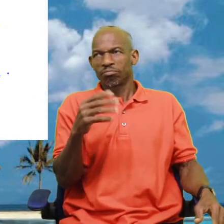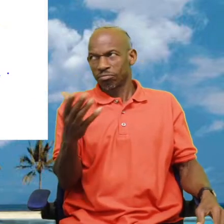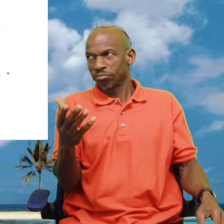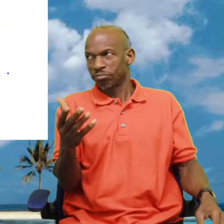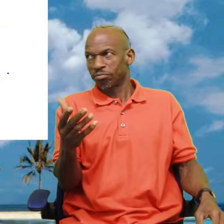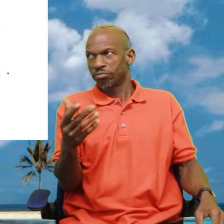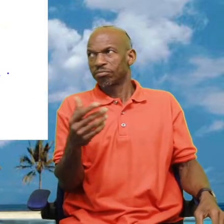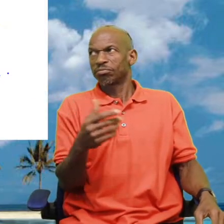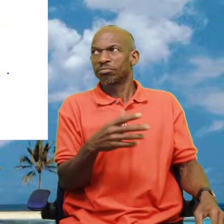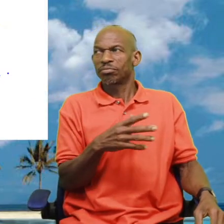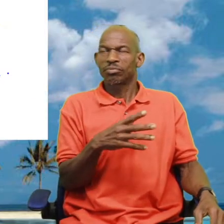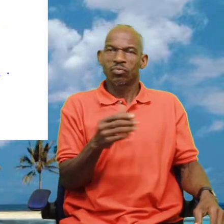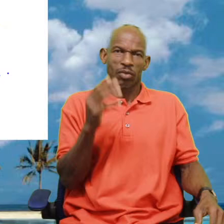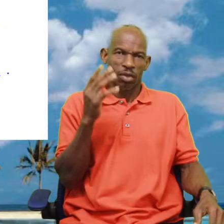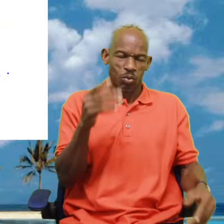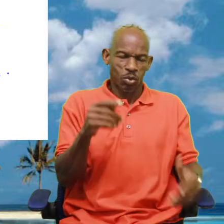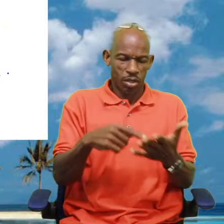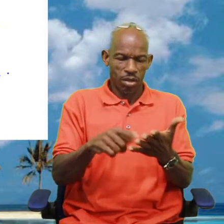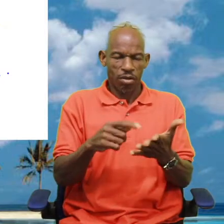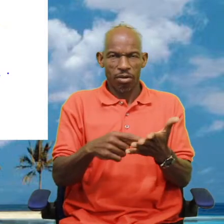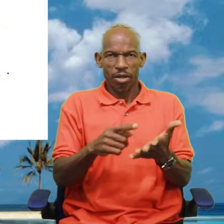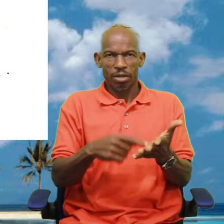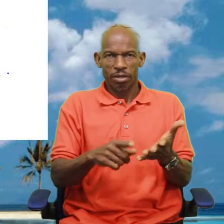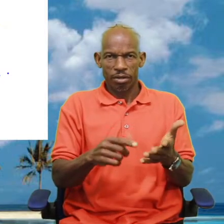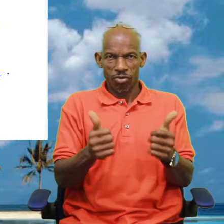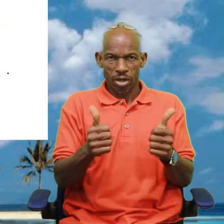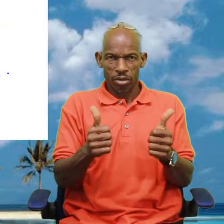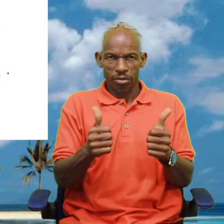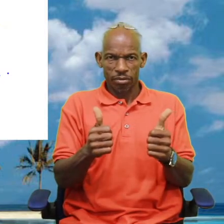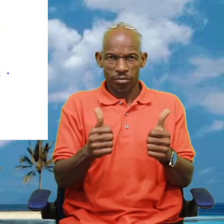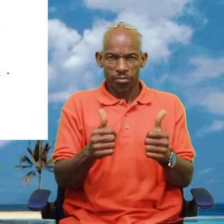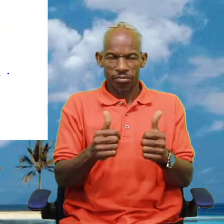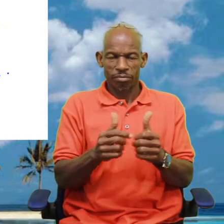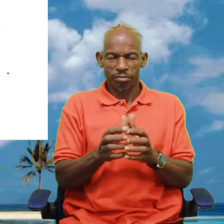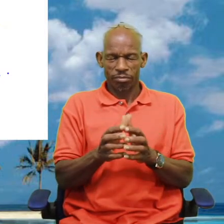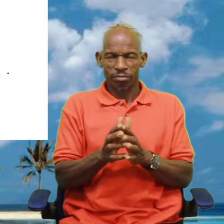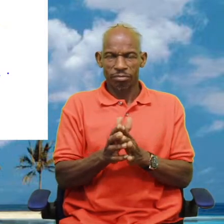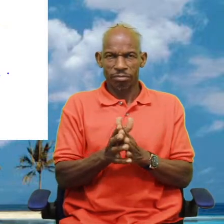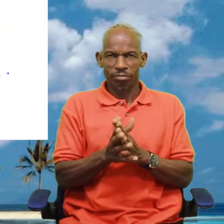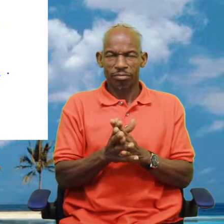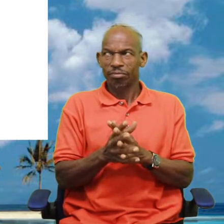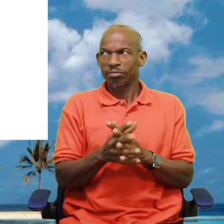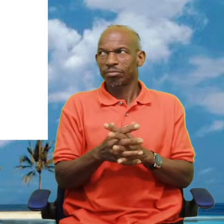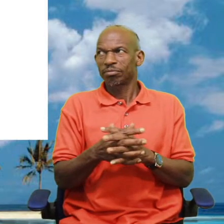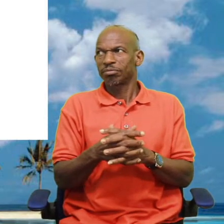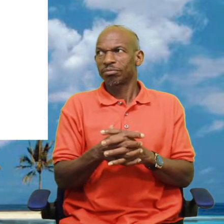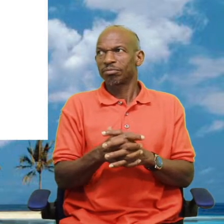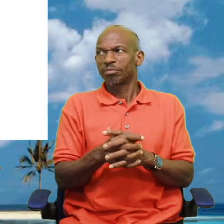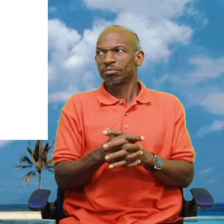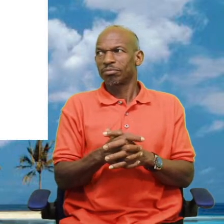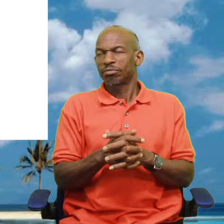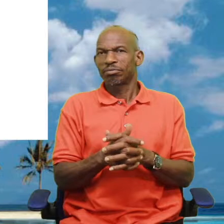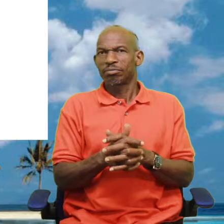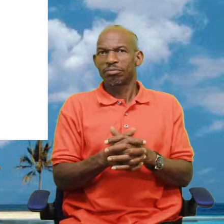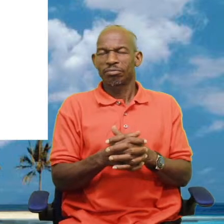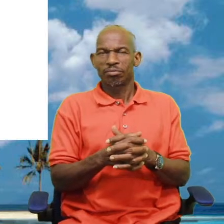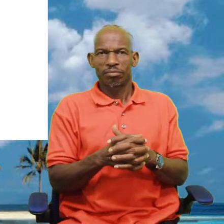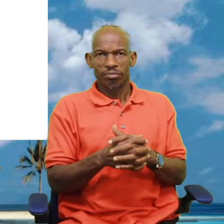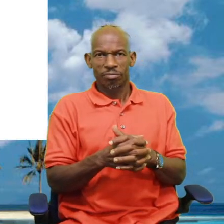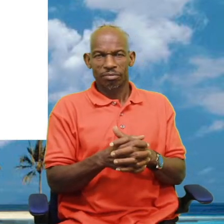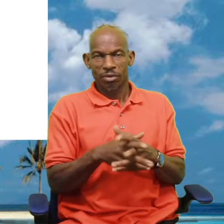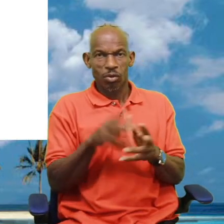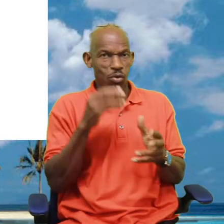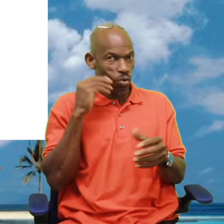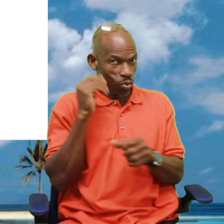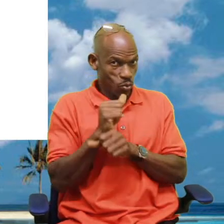me and I will correct it, okay? All right? This is the doctor and this is the home lesson,